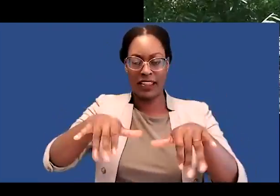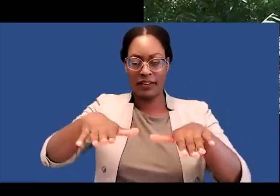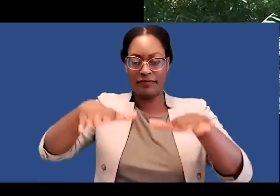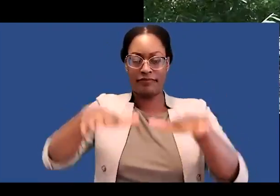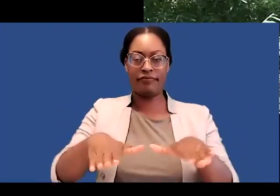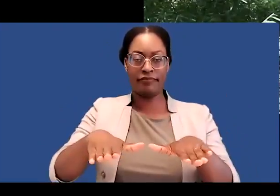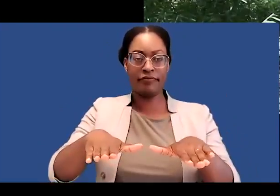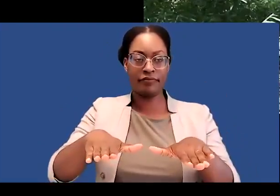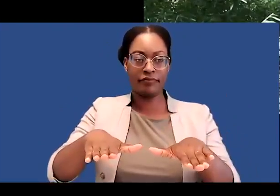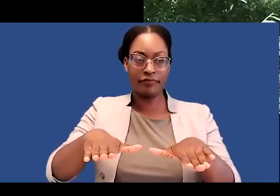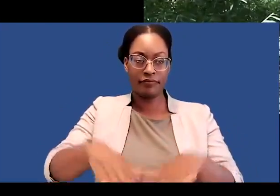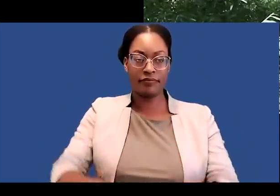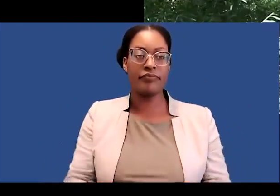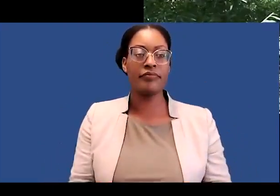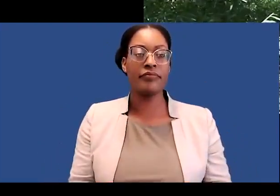or the fingertips on your mat.